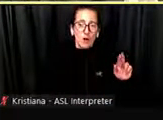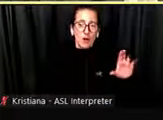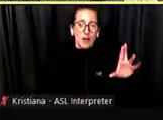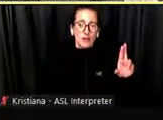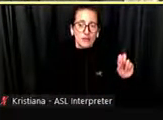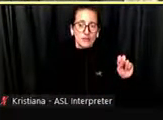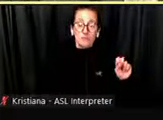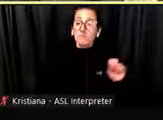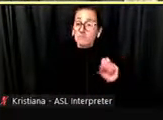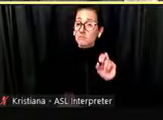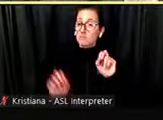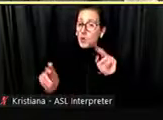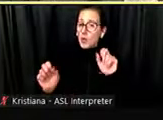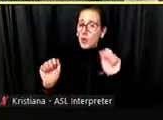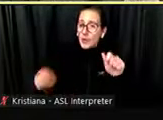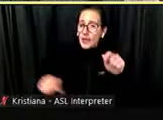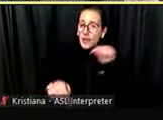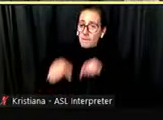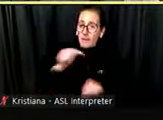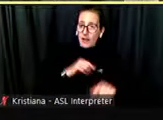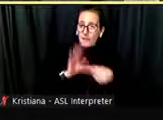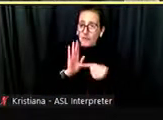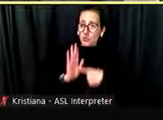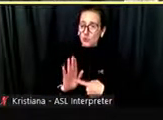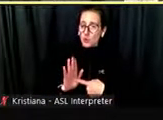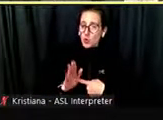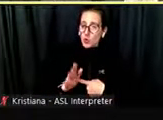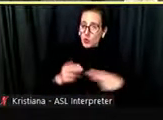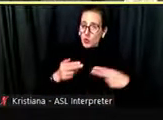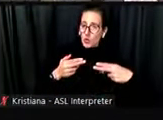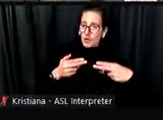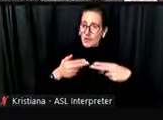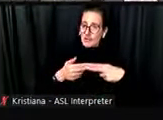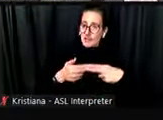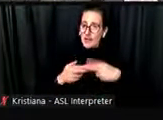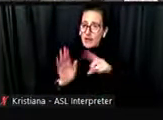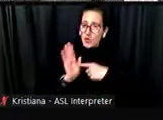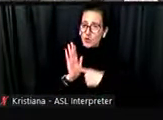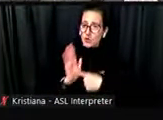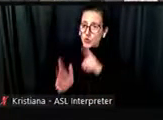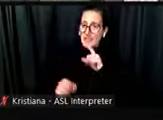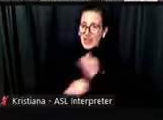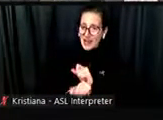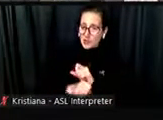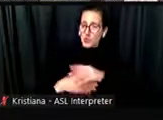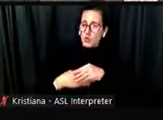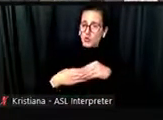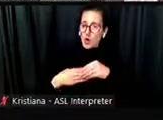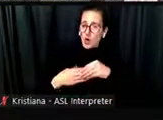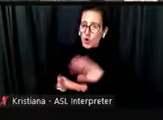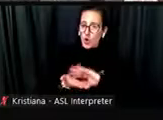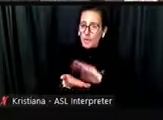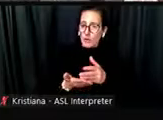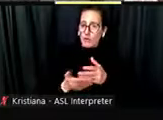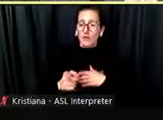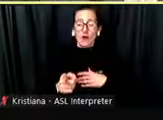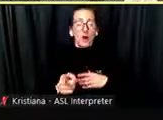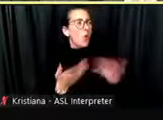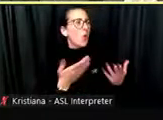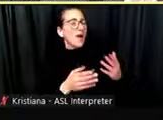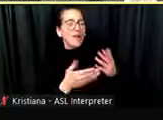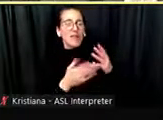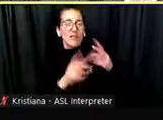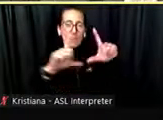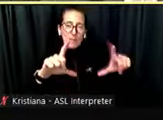go back to the slide that has the actual dollars on there. I think it's just that pie chart, Mark. Maybe the pie chart is fine. Pie chart